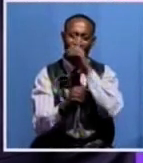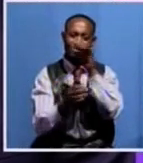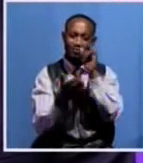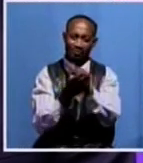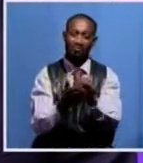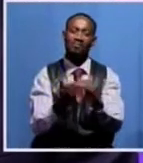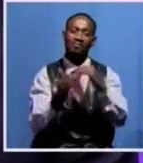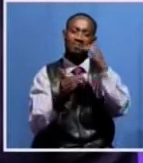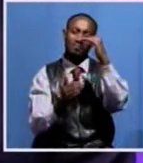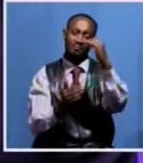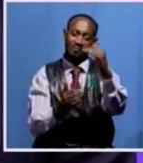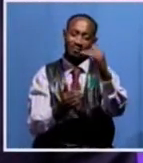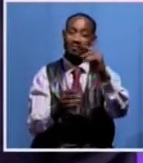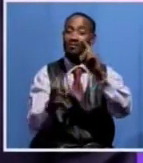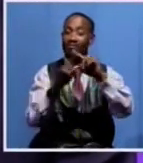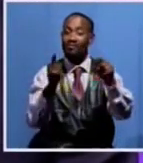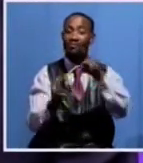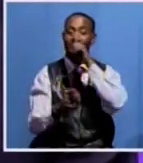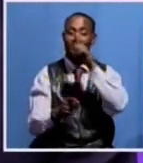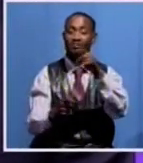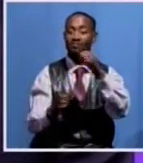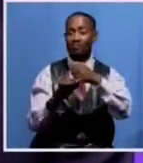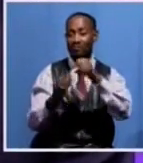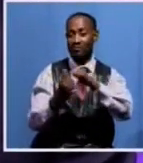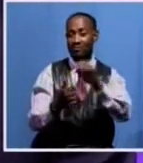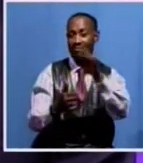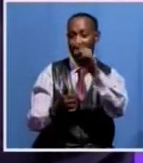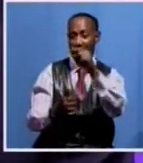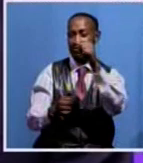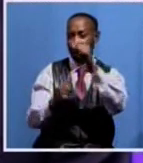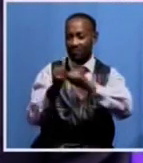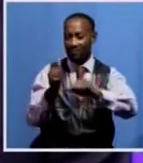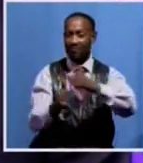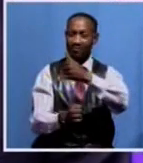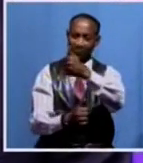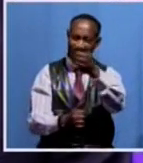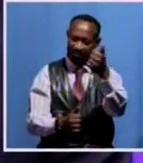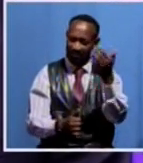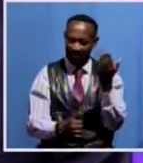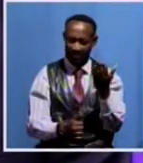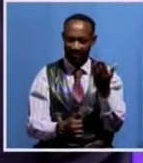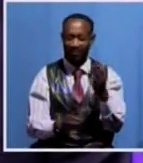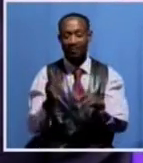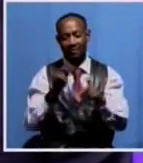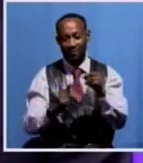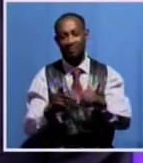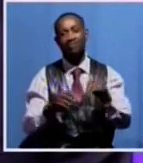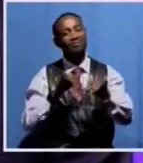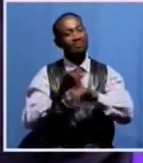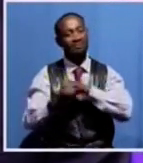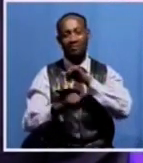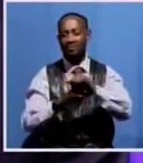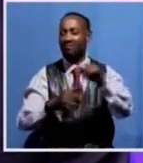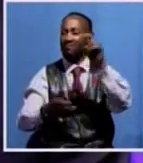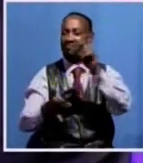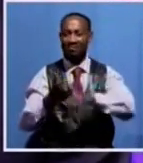of the situation. The fact of the matter is that everywhere in the world, people cheat on tax. Nobody wants to pay tax.